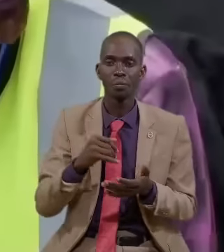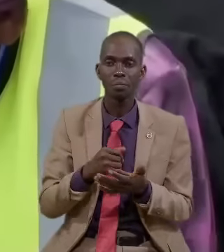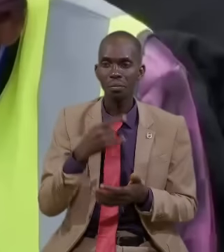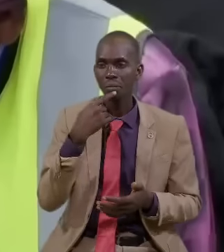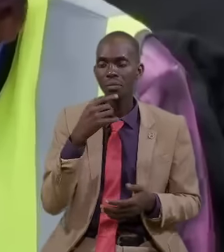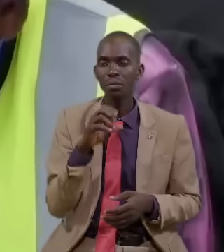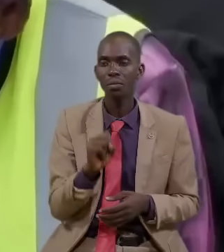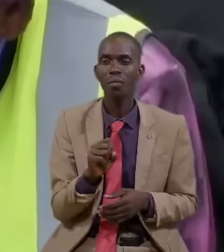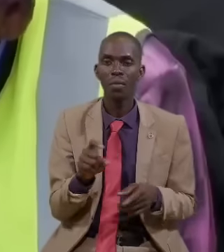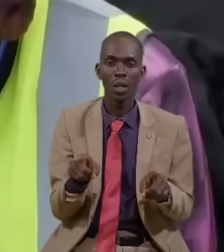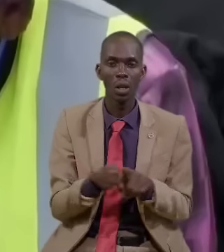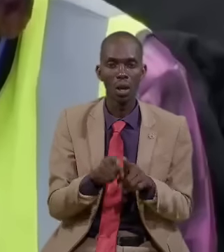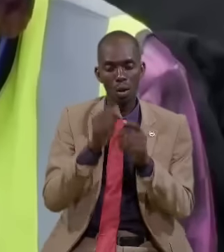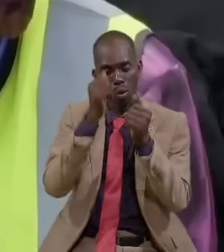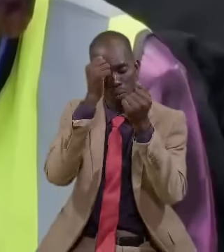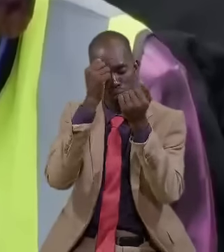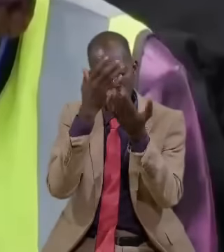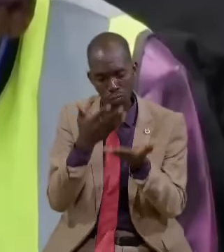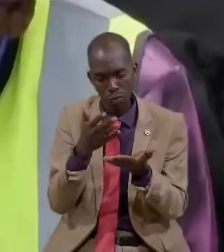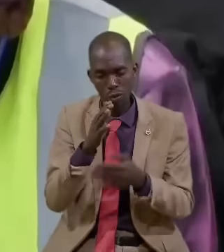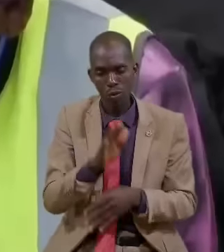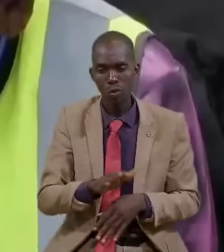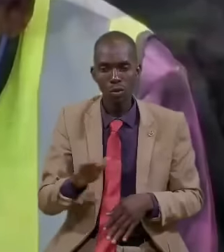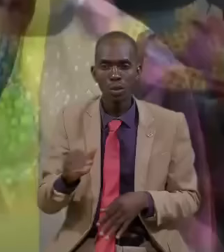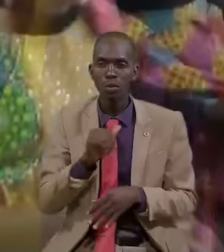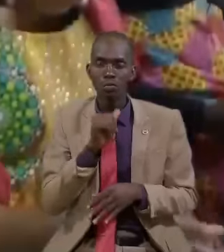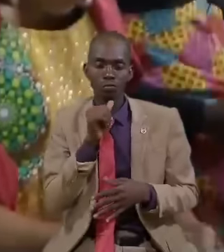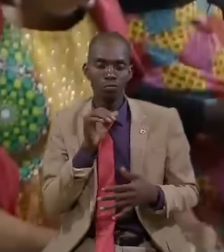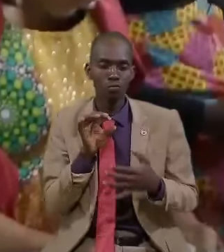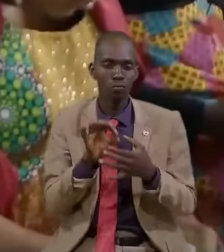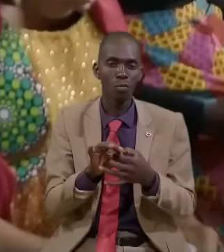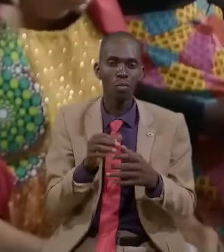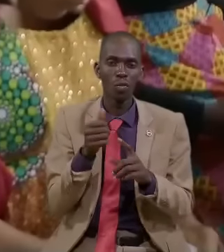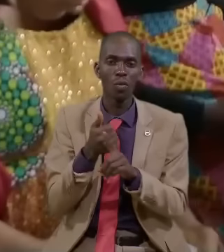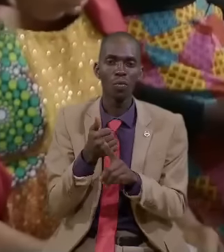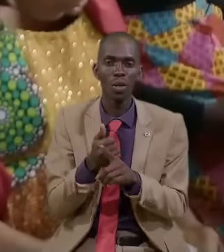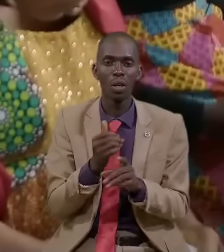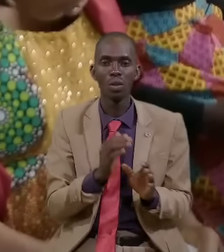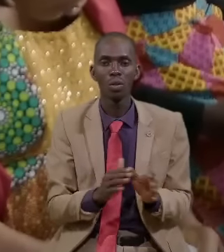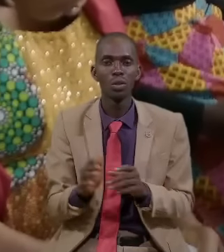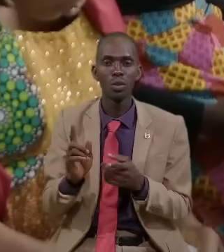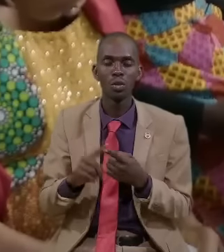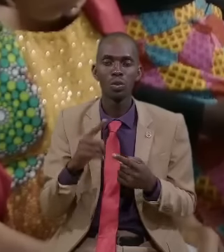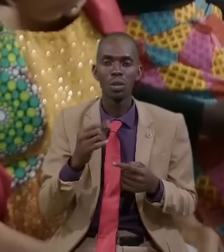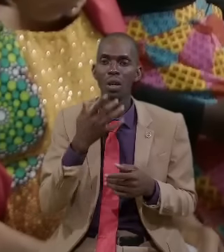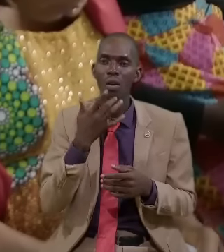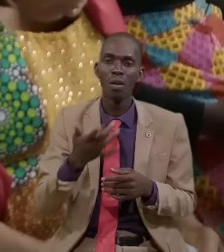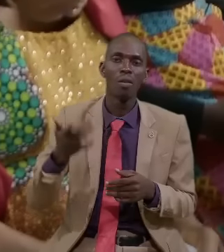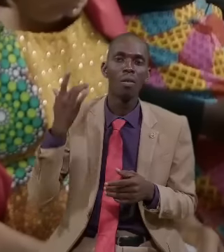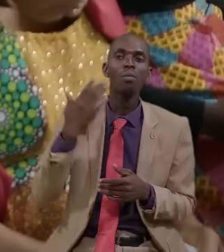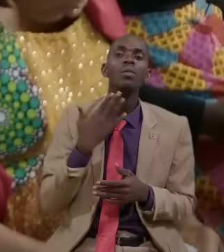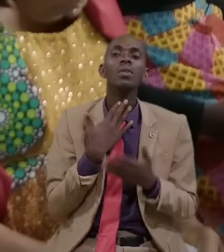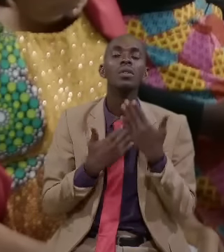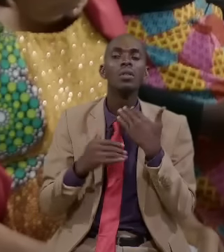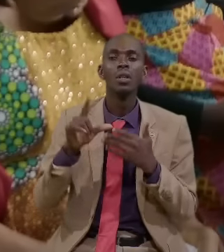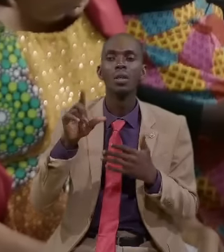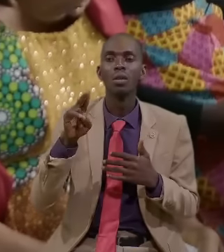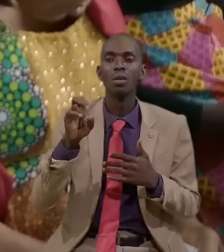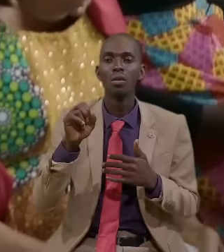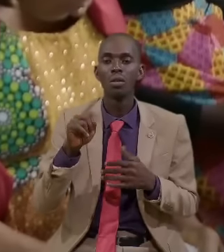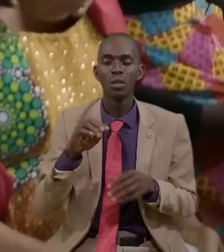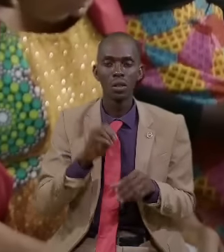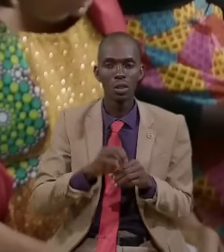obedient children, not fashioning yourselves according to the former lusts in your ignorance. Then